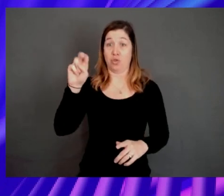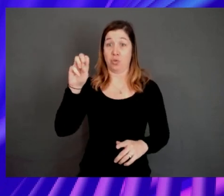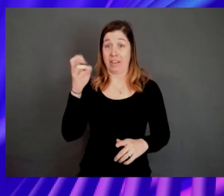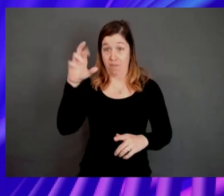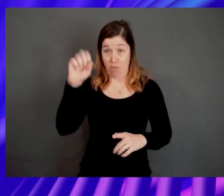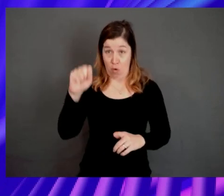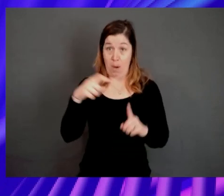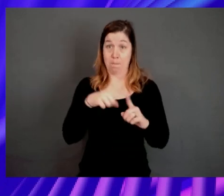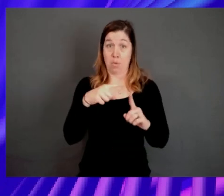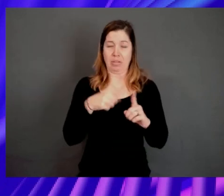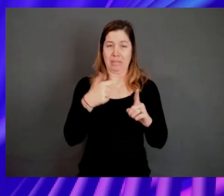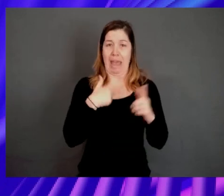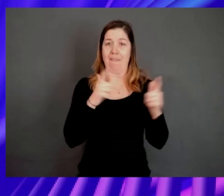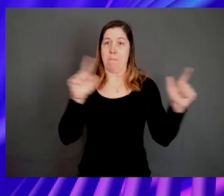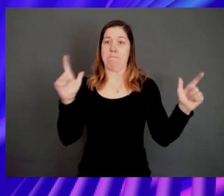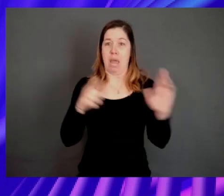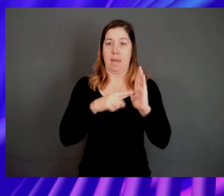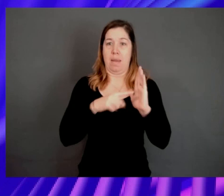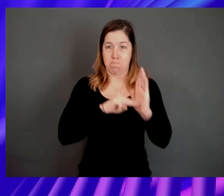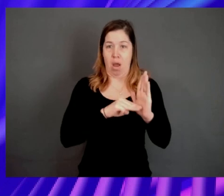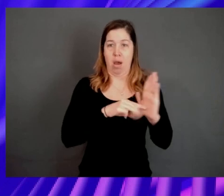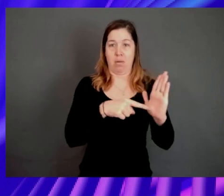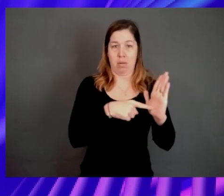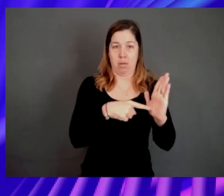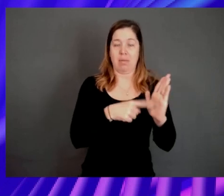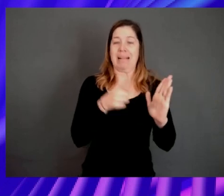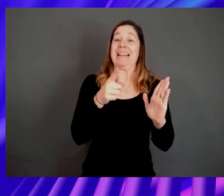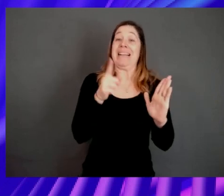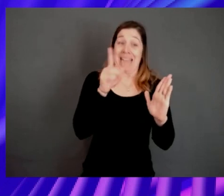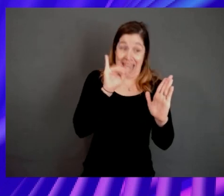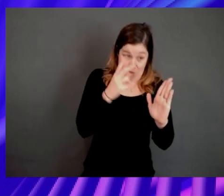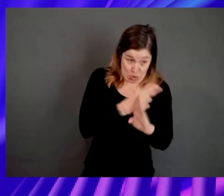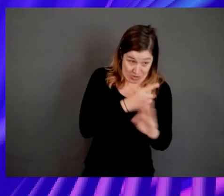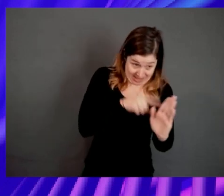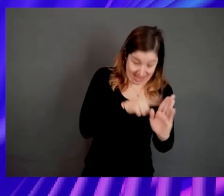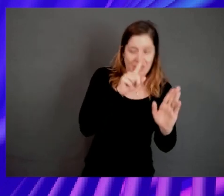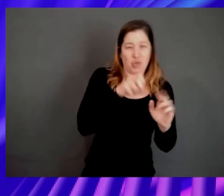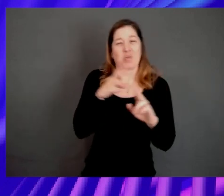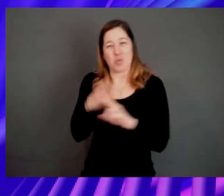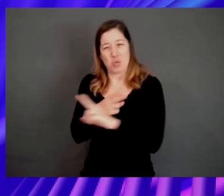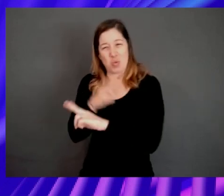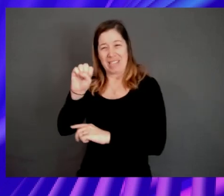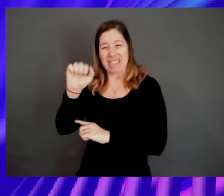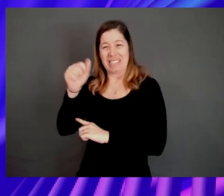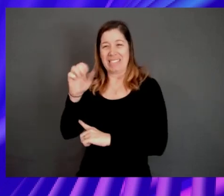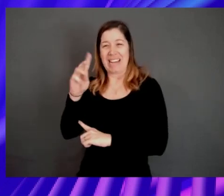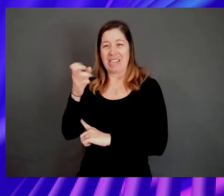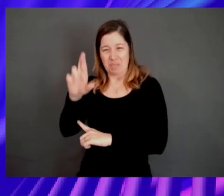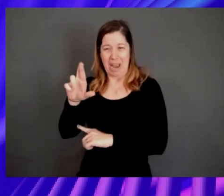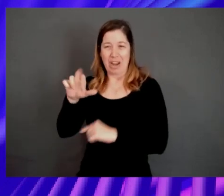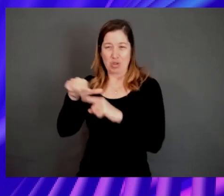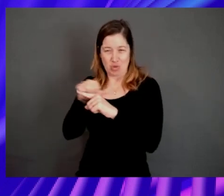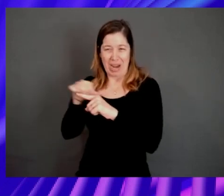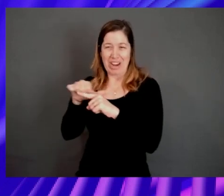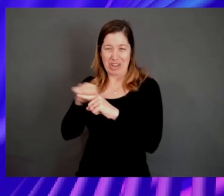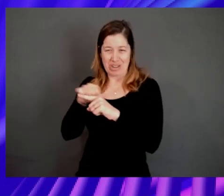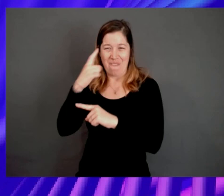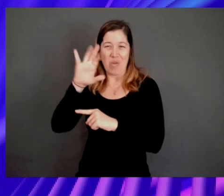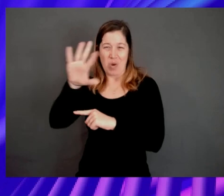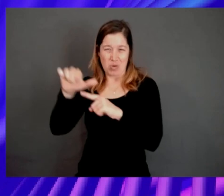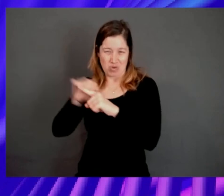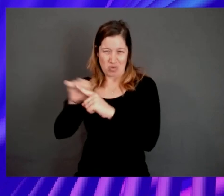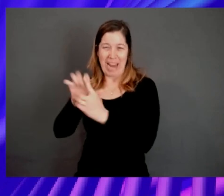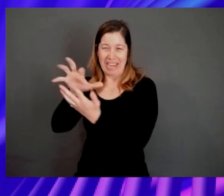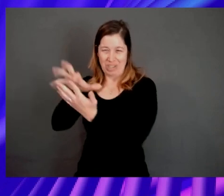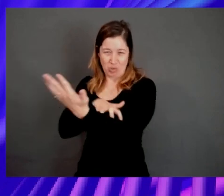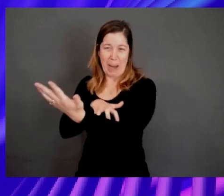models. Then you can actually use a SageMaker Trainer API, which for your training script that you provide